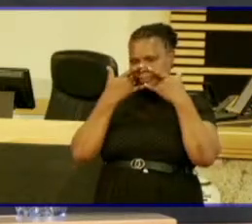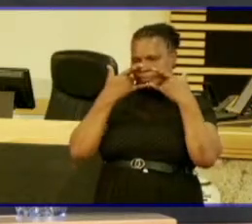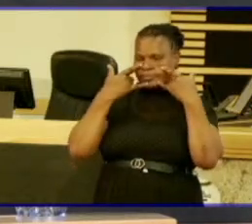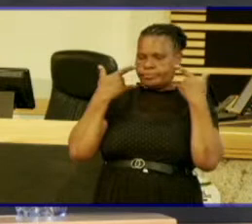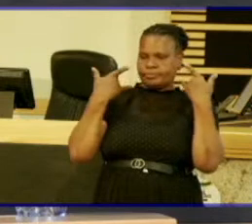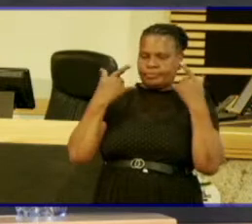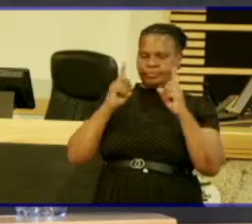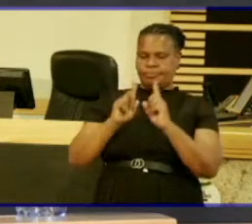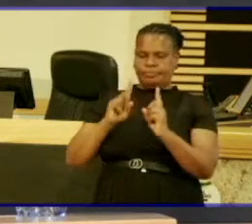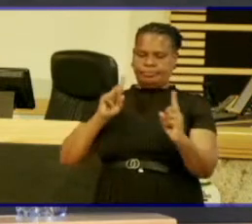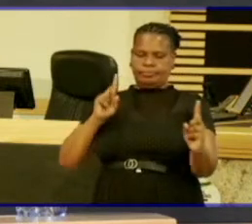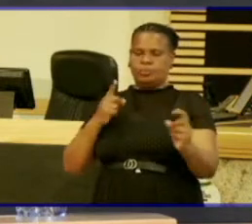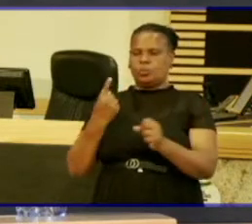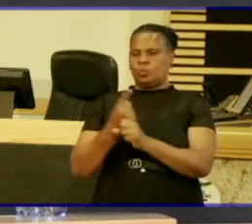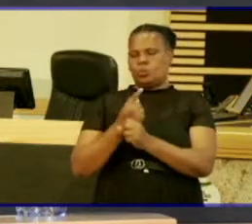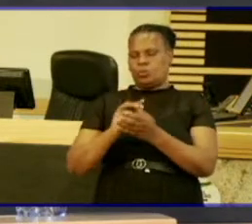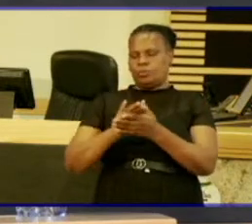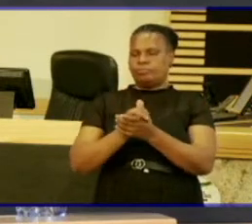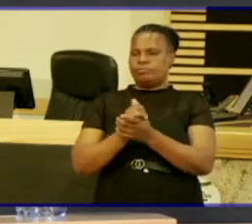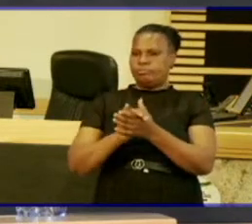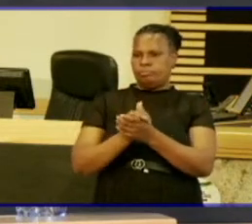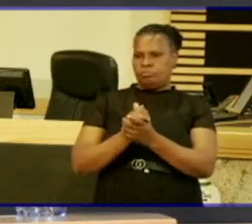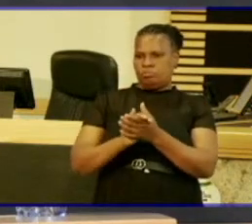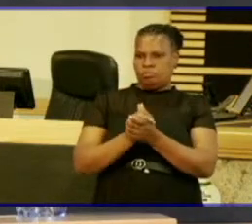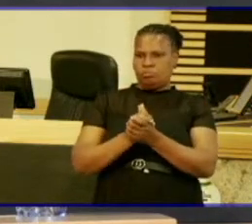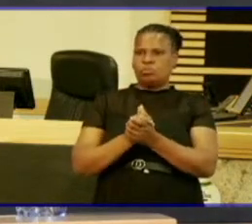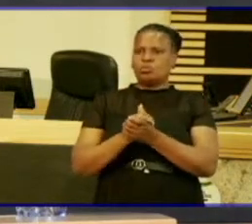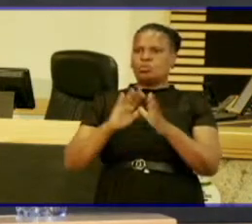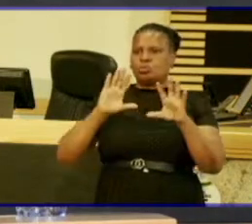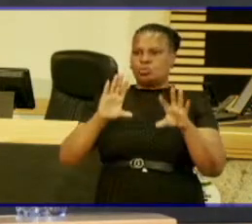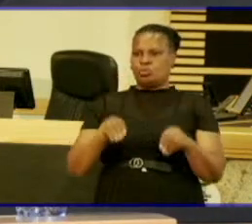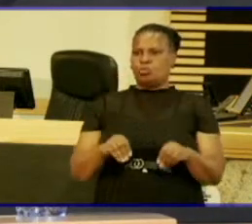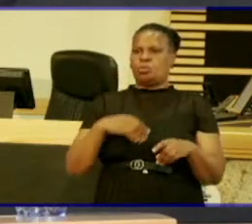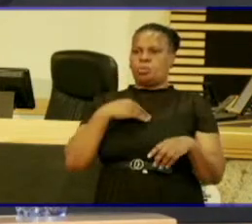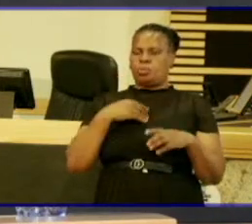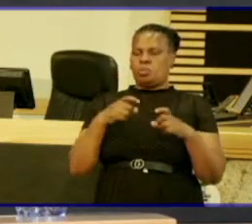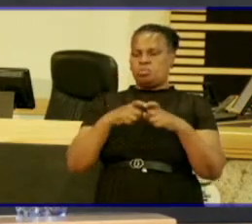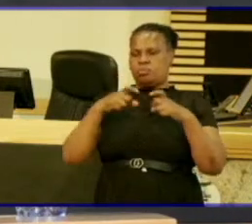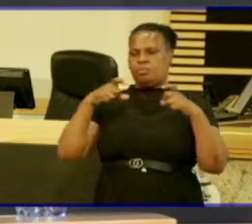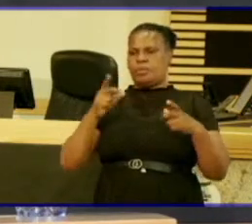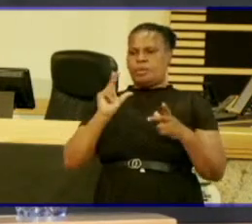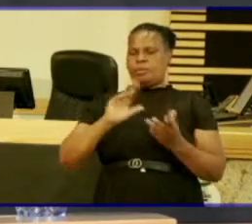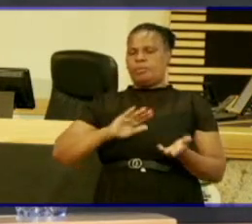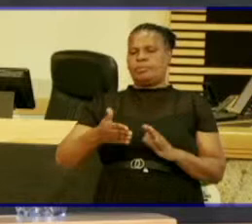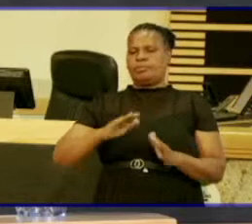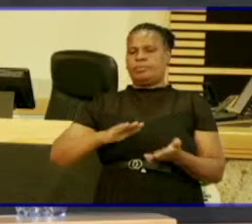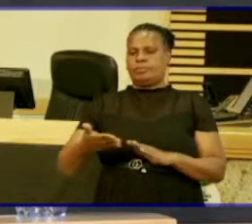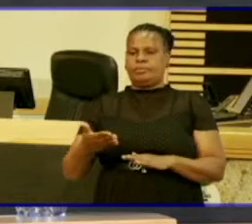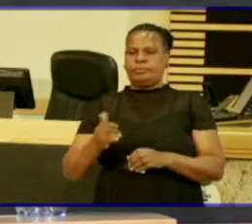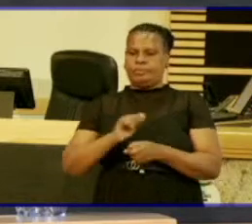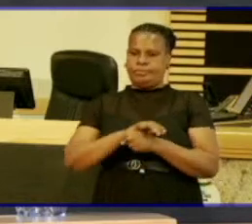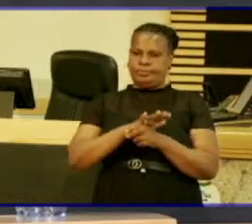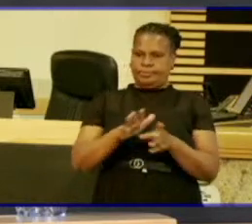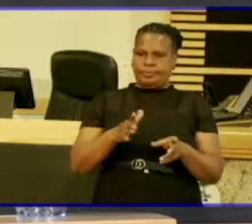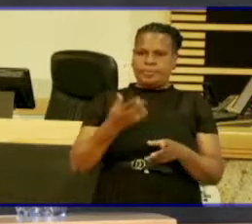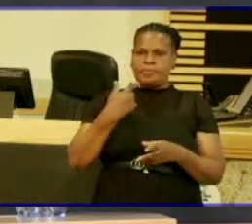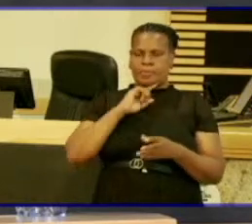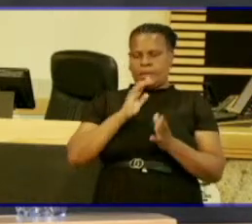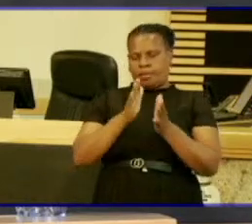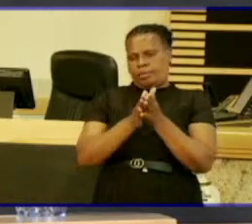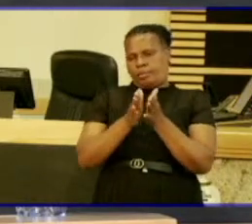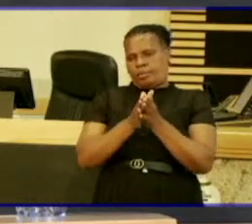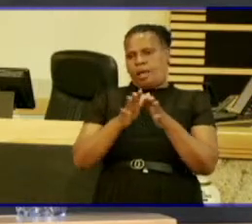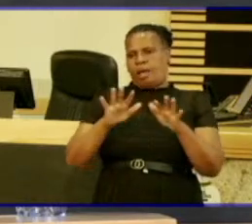distancing, regular washing of hands, and avoiding large gatherings. Sicela omasipala balungise